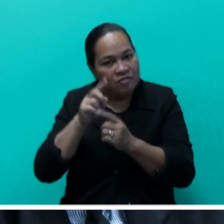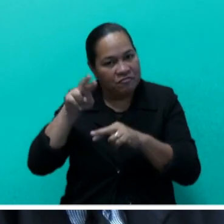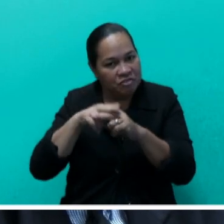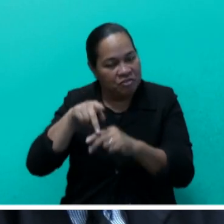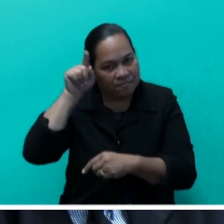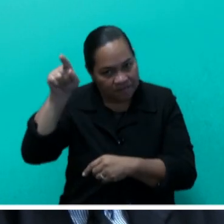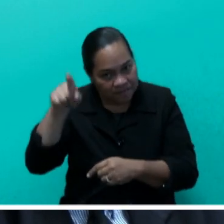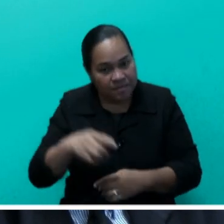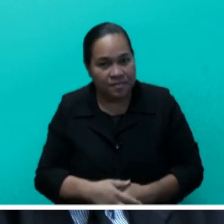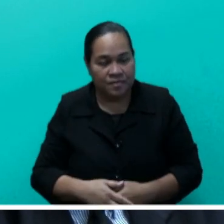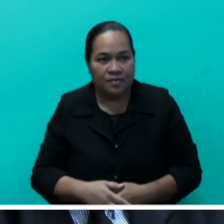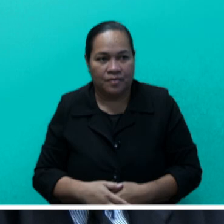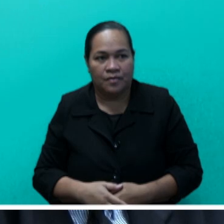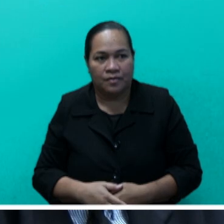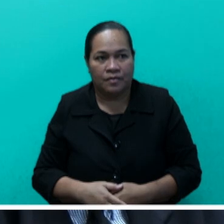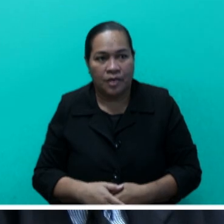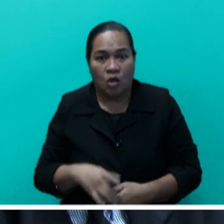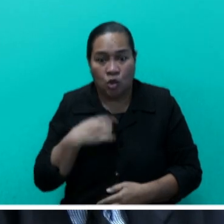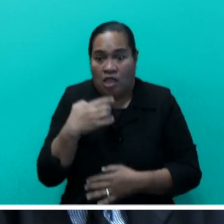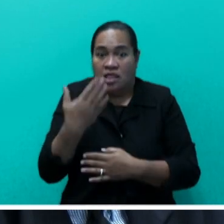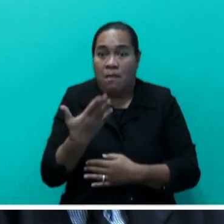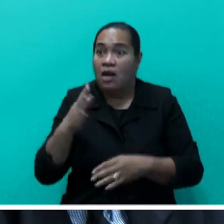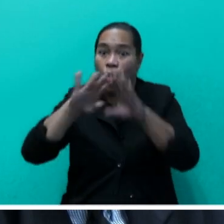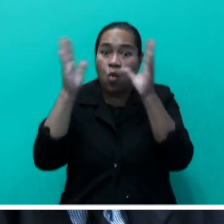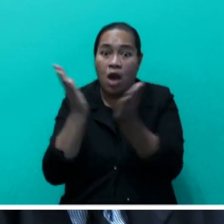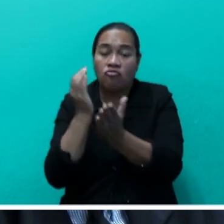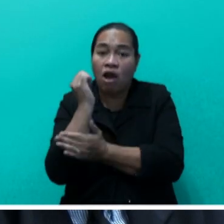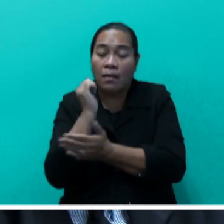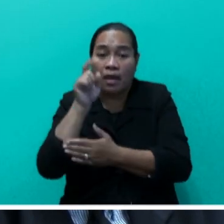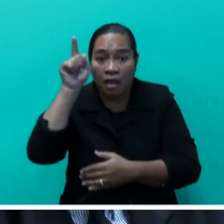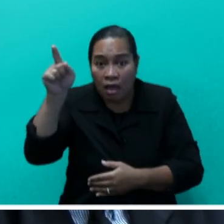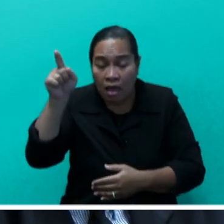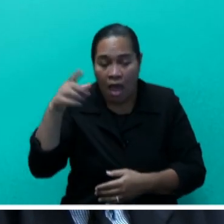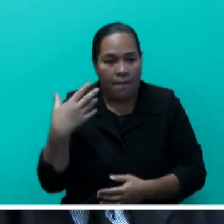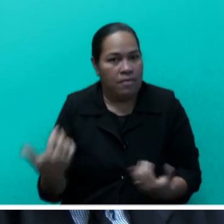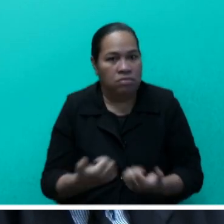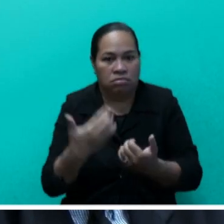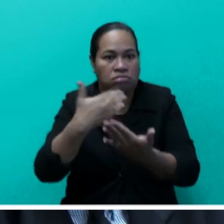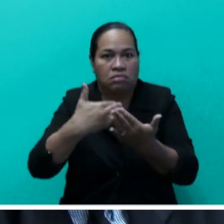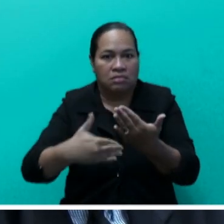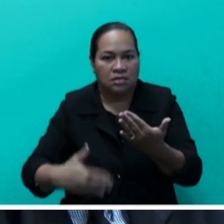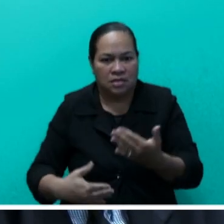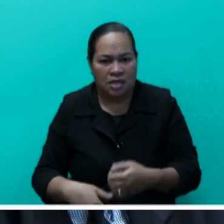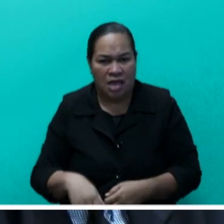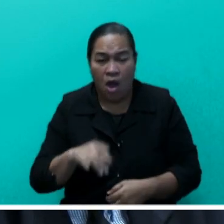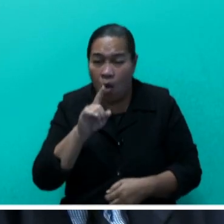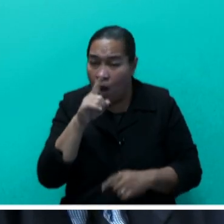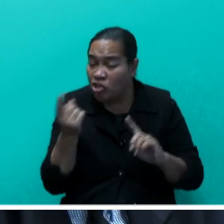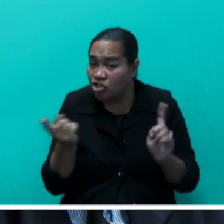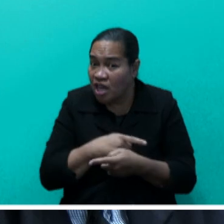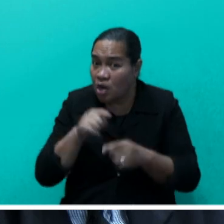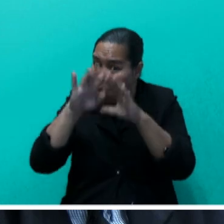meetings held. Demand by World Rugby. Honourable Speaker, one change that was demanded